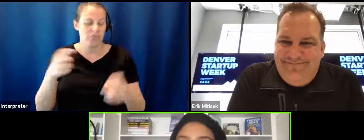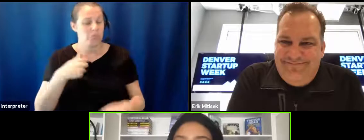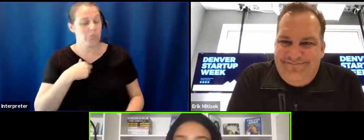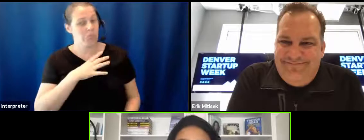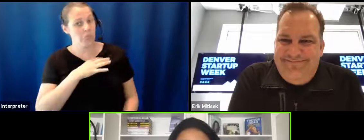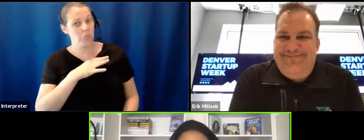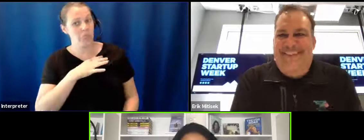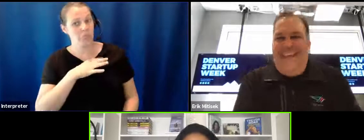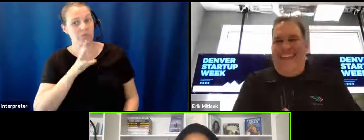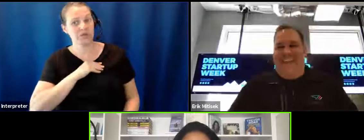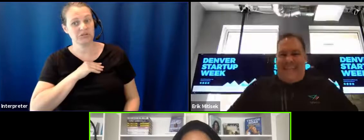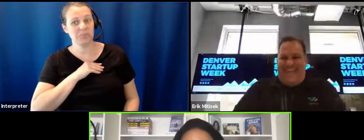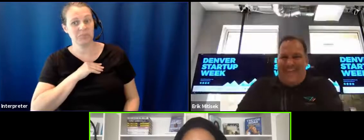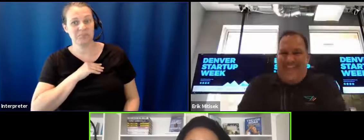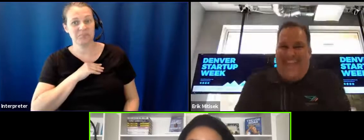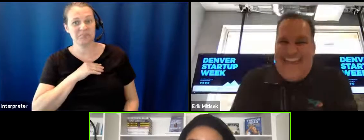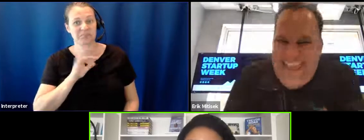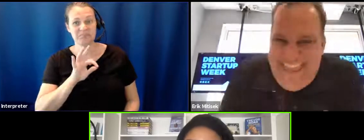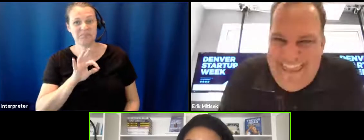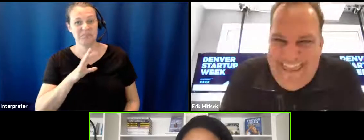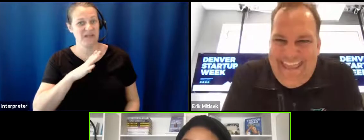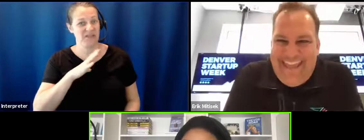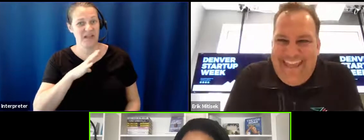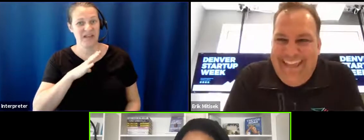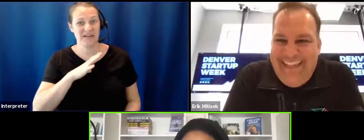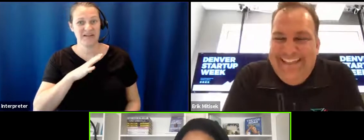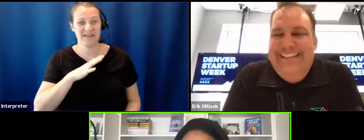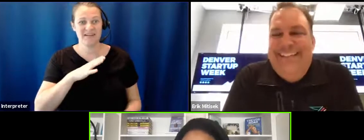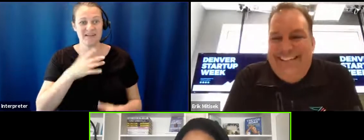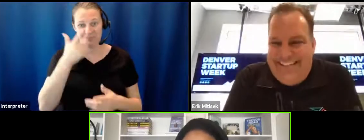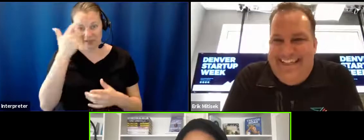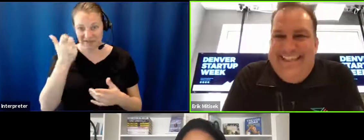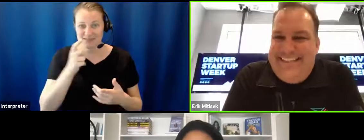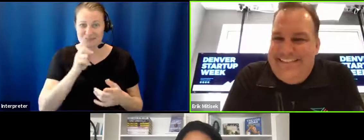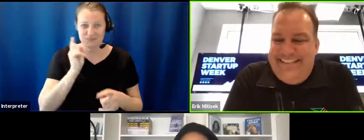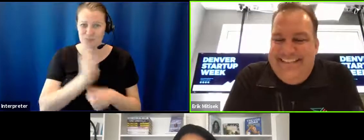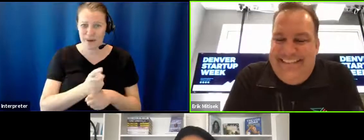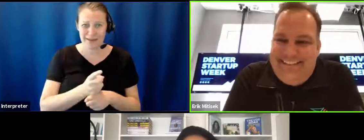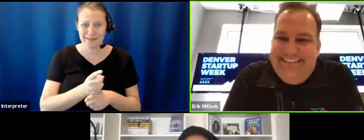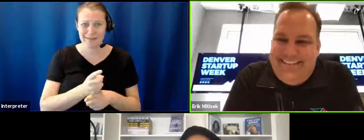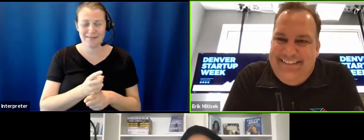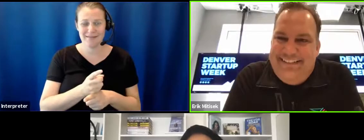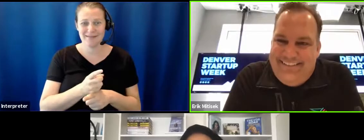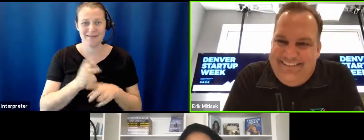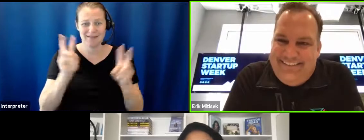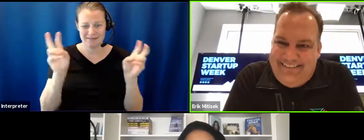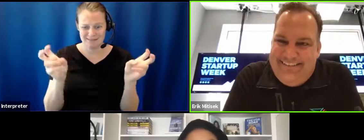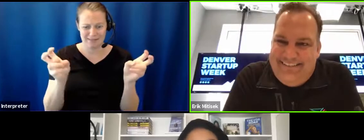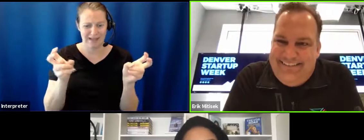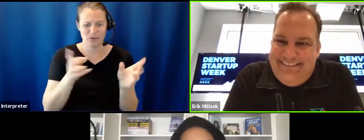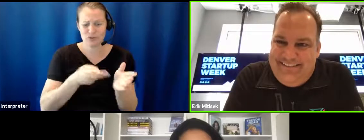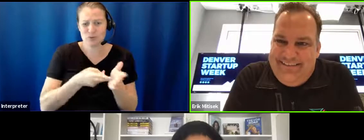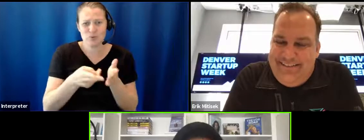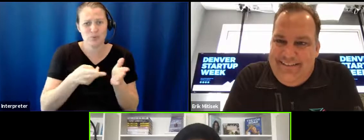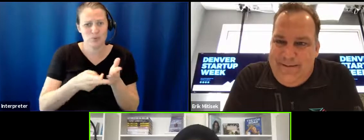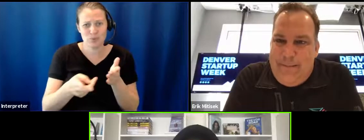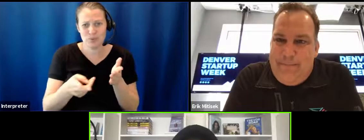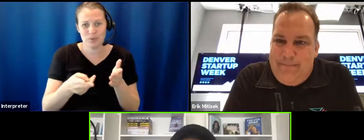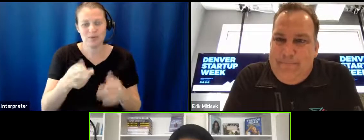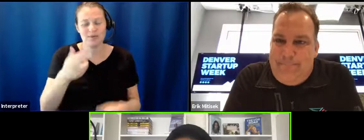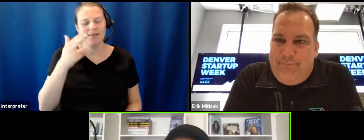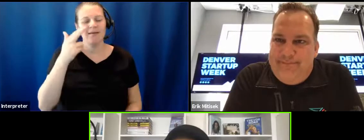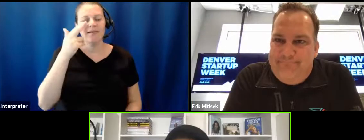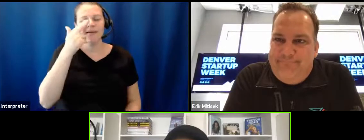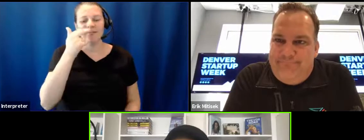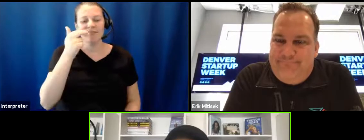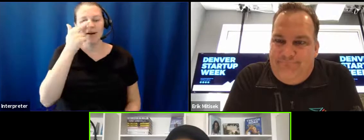Yeah, that sounds good. Because it stands the test of time, because it is, right? It's funny because at one point, you know,